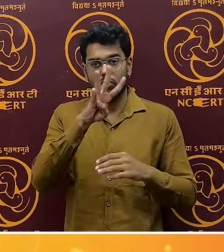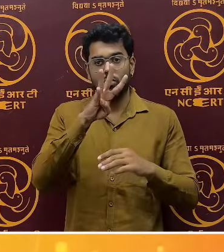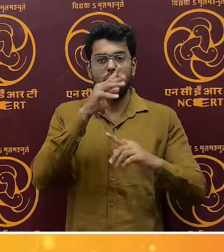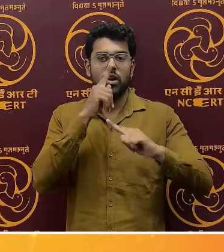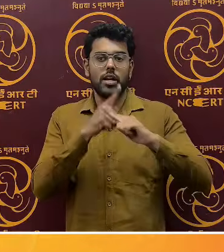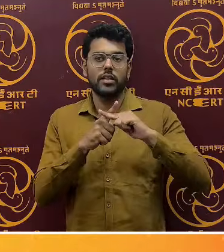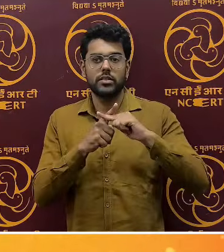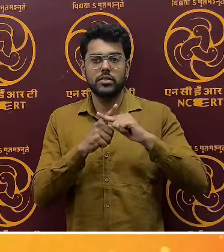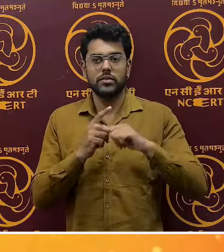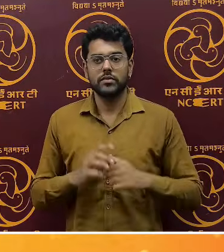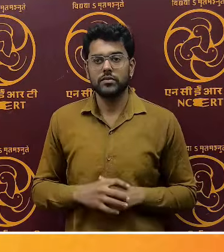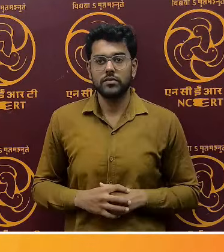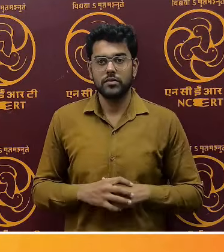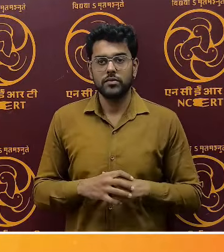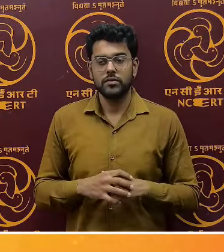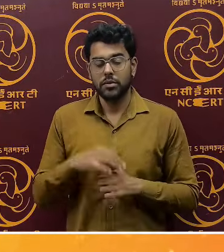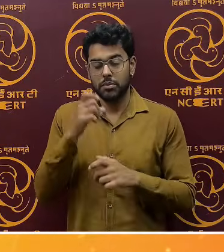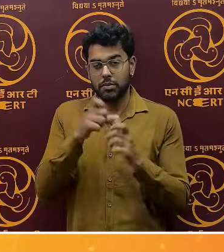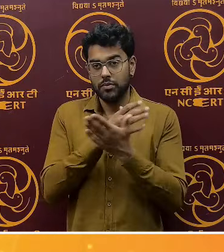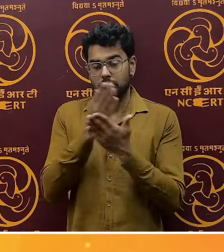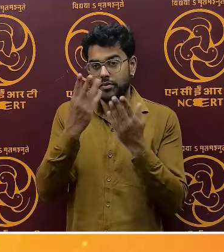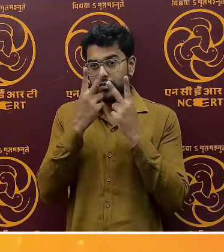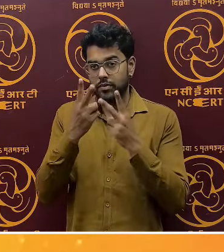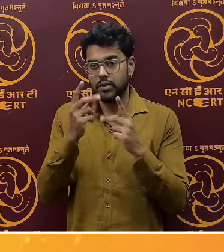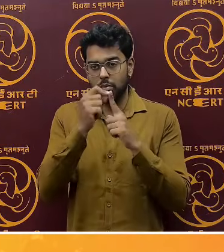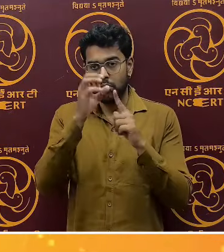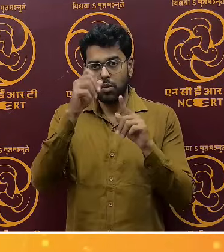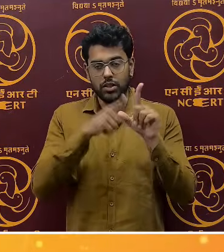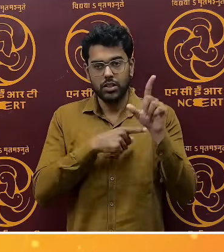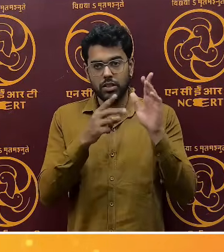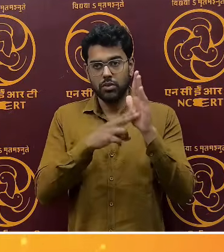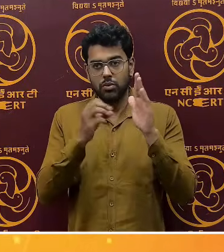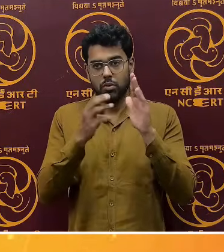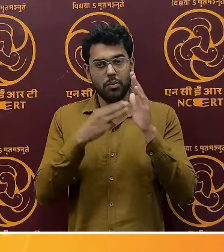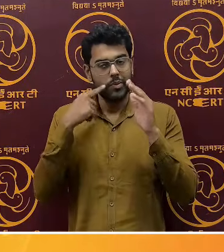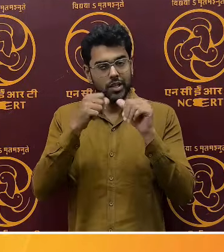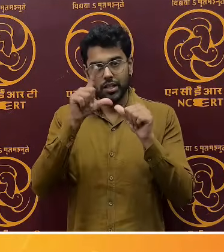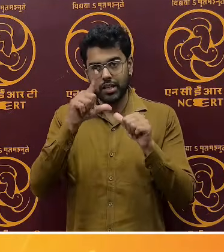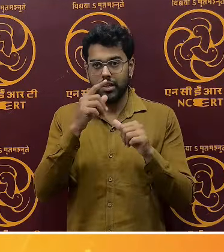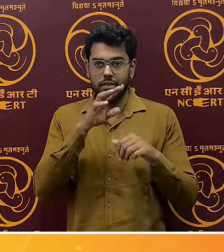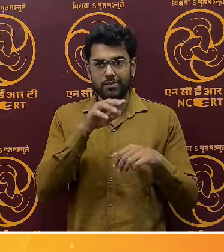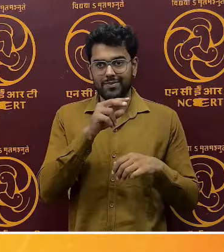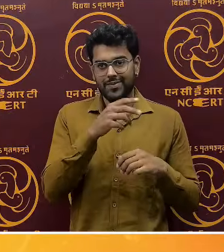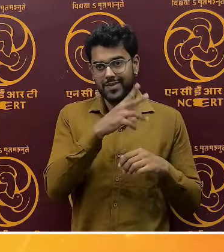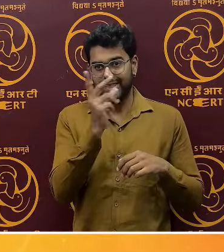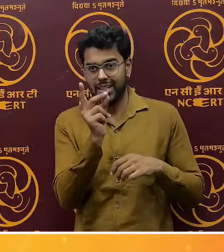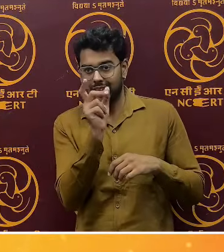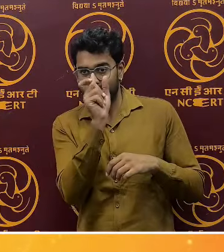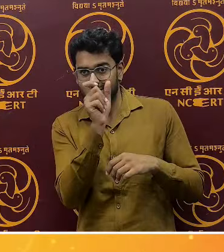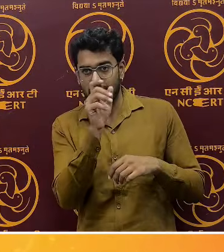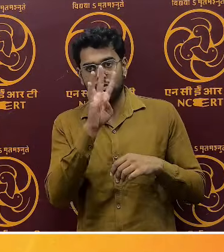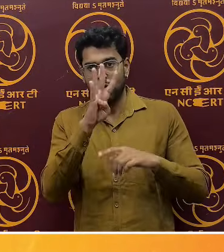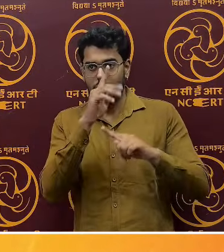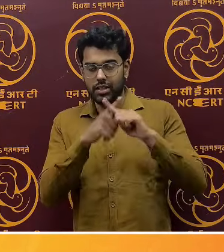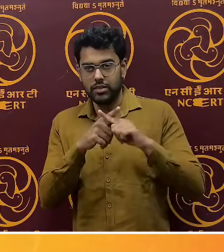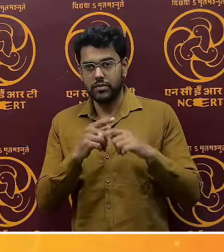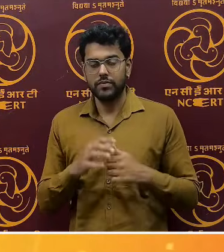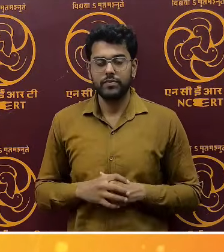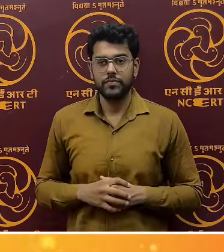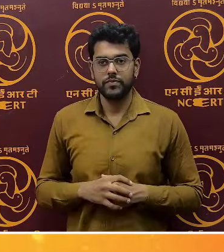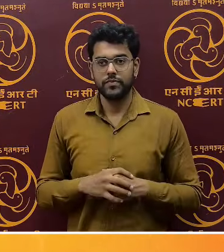4x. As you can see in this polynomial, the second term is 4x. So we will add up all